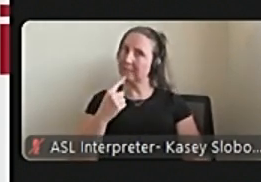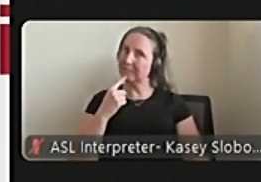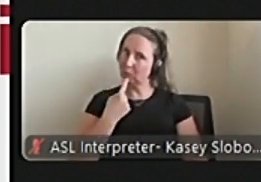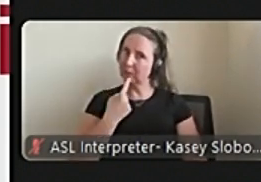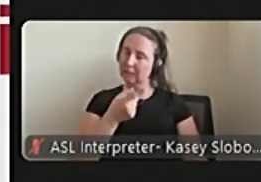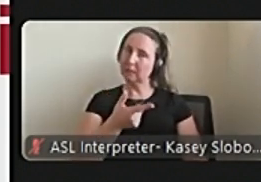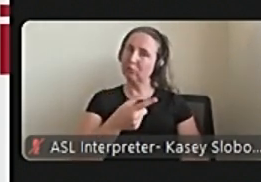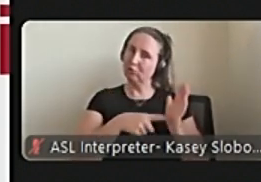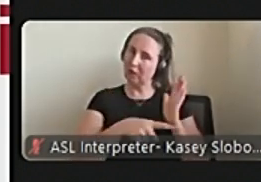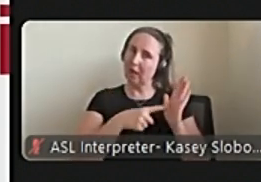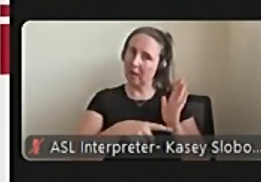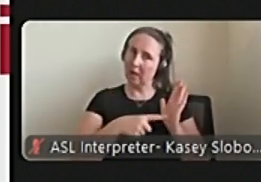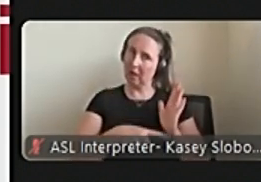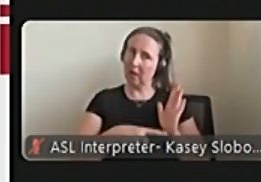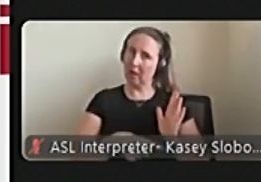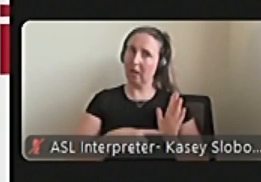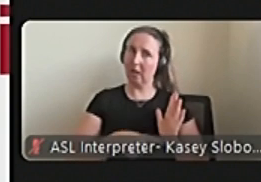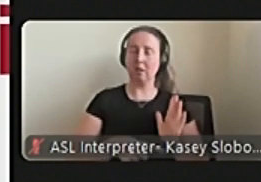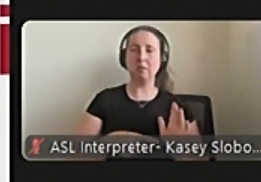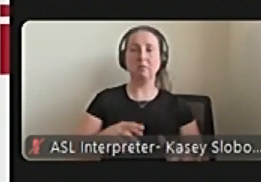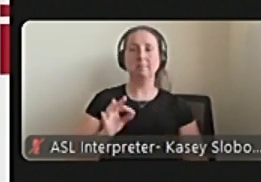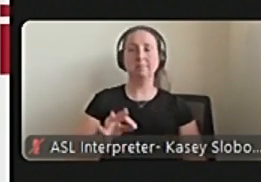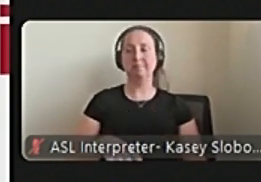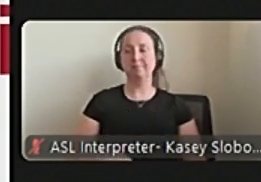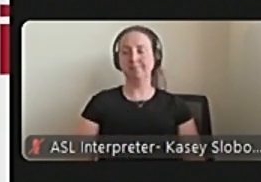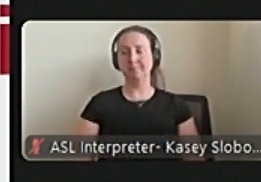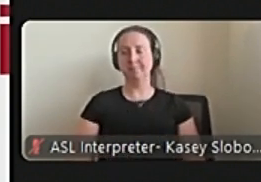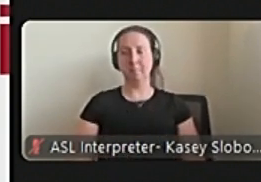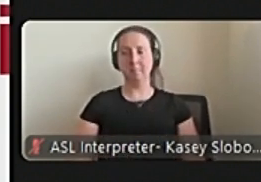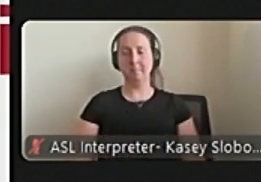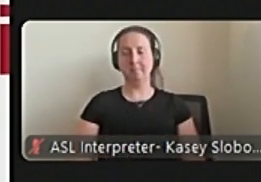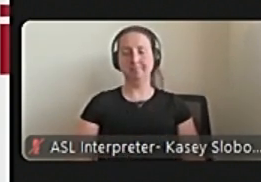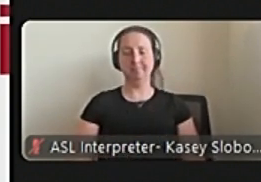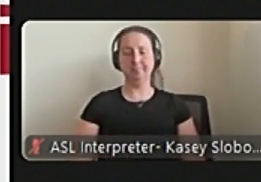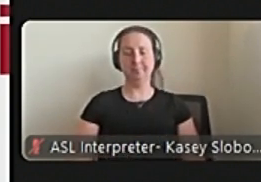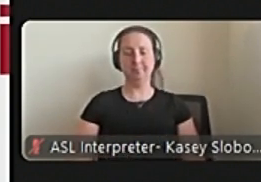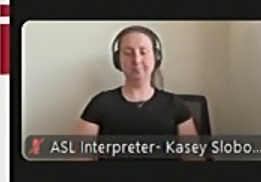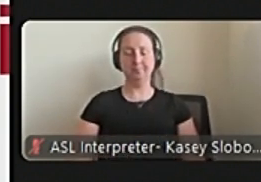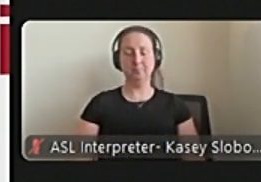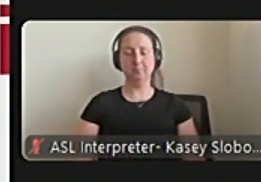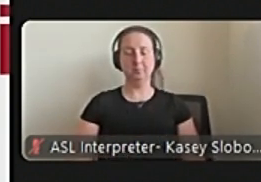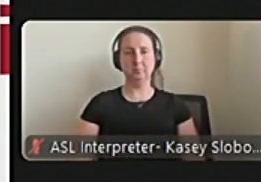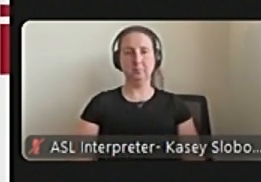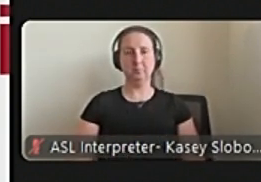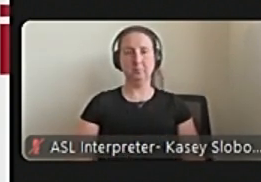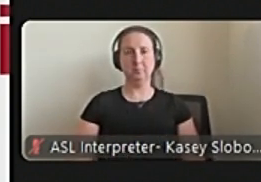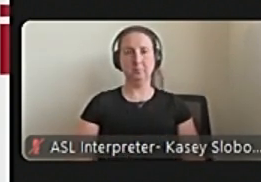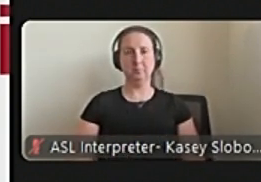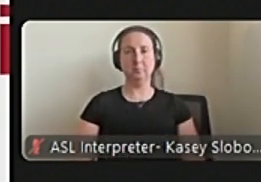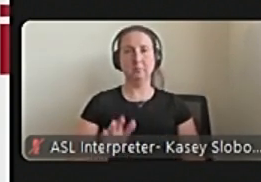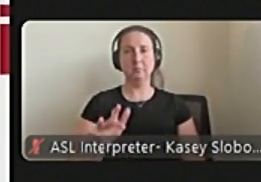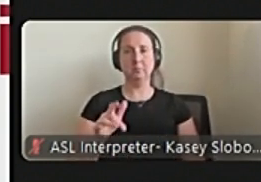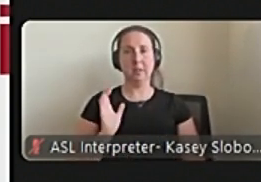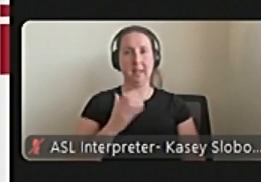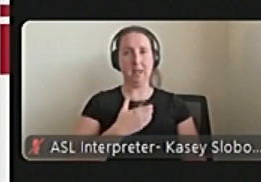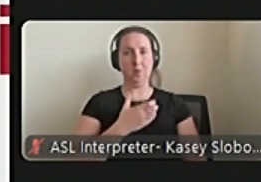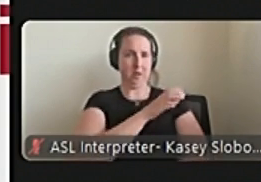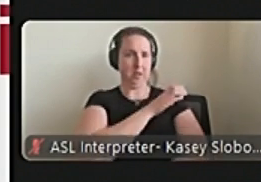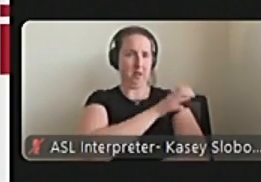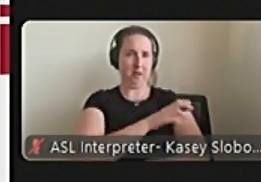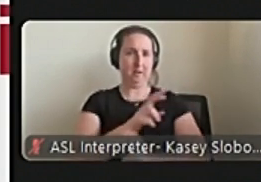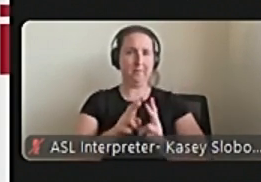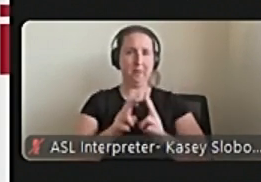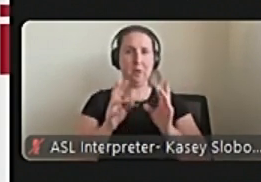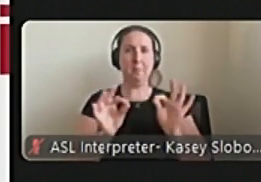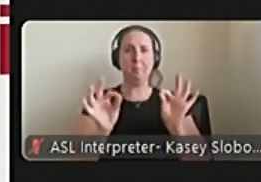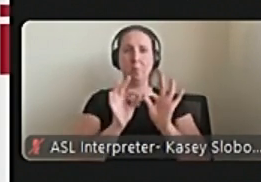bit about who works up an individual that's presenting. And at least in our clinic, it's really important when